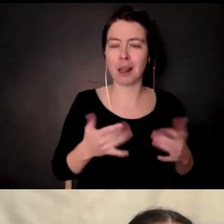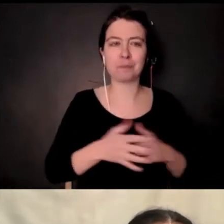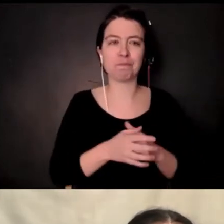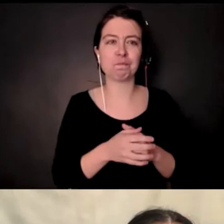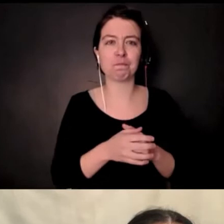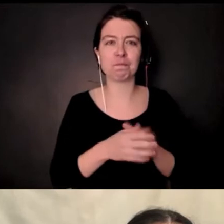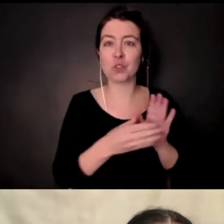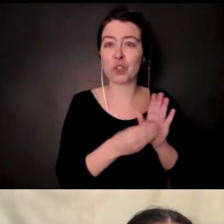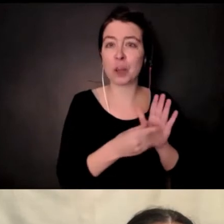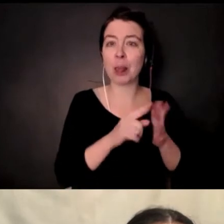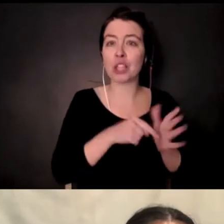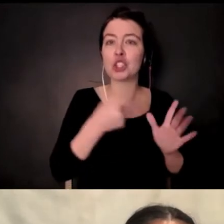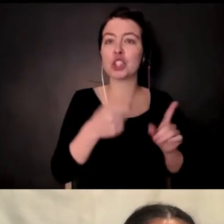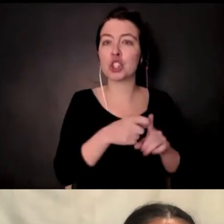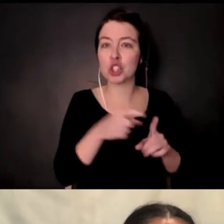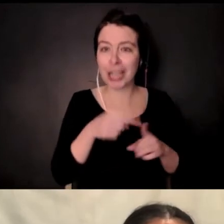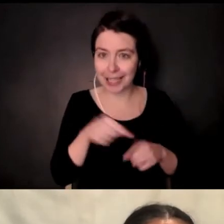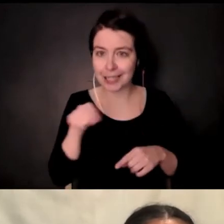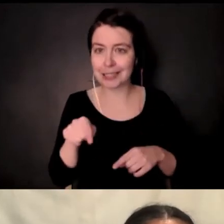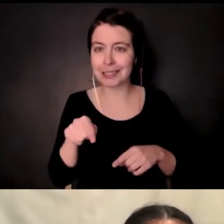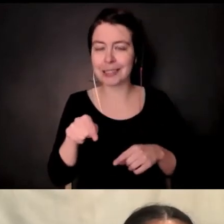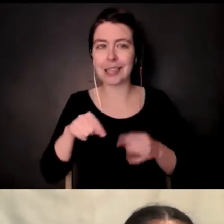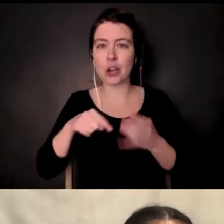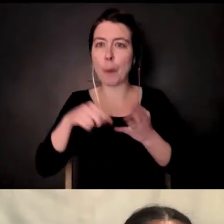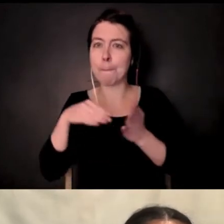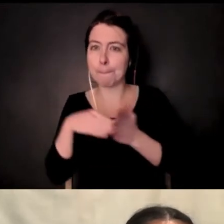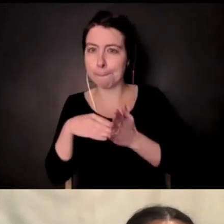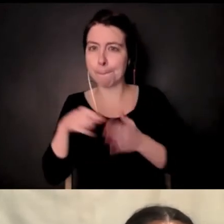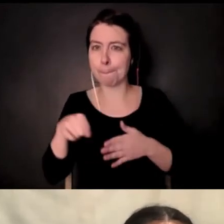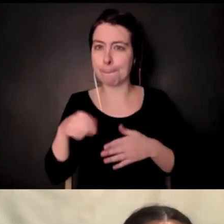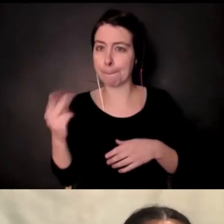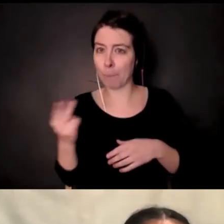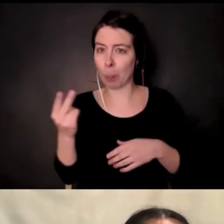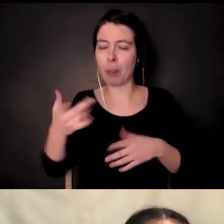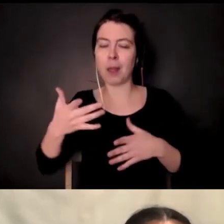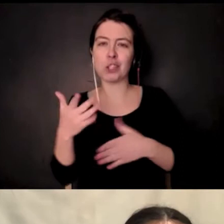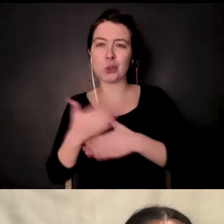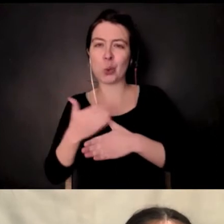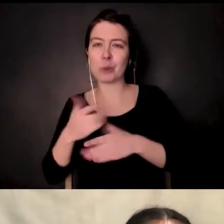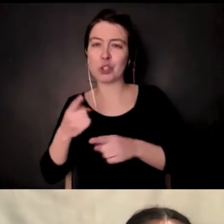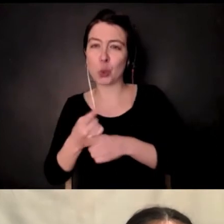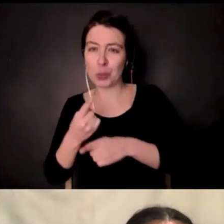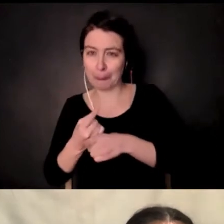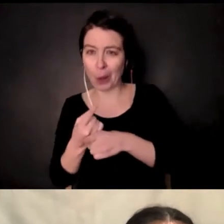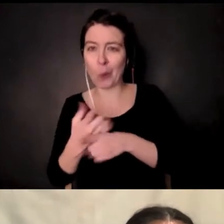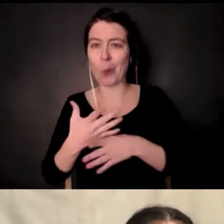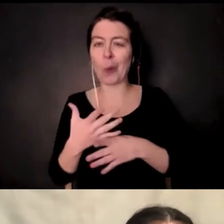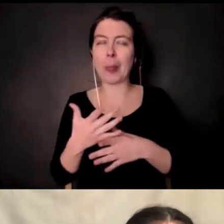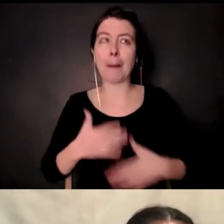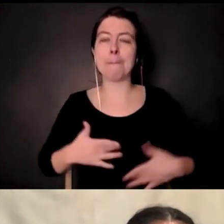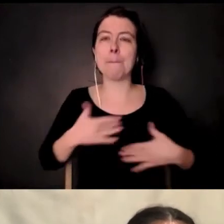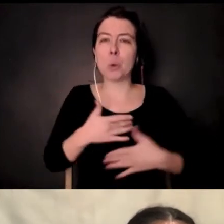about inclusivity in the arts, they emphasized the emotional work that's involved. And when climate activists